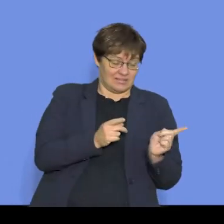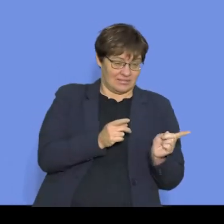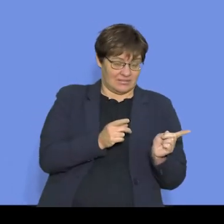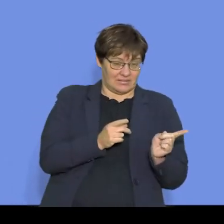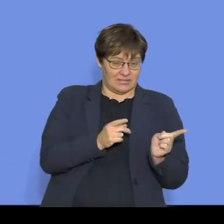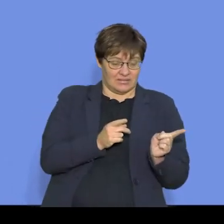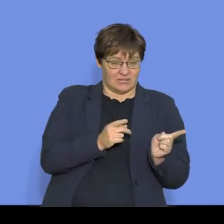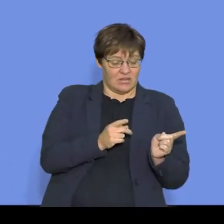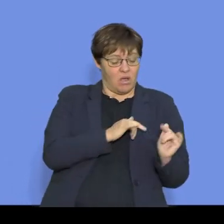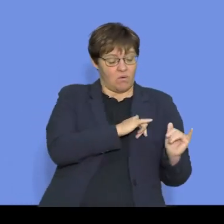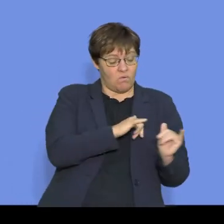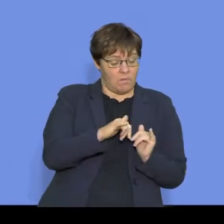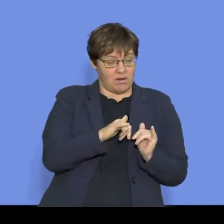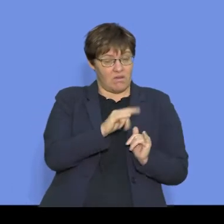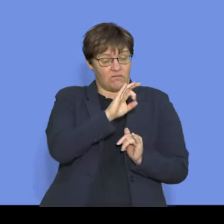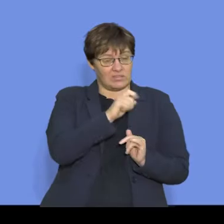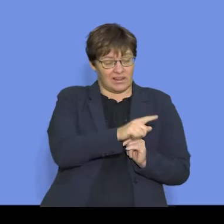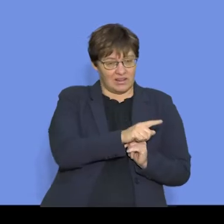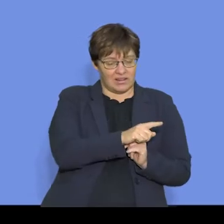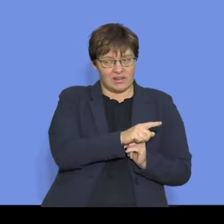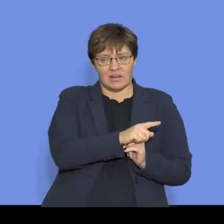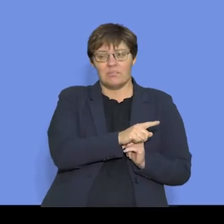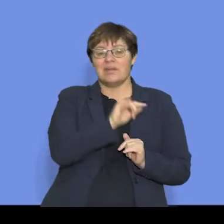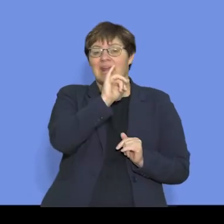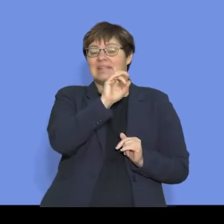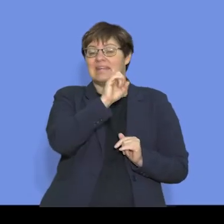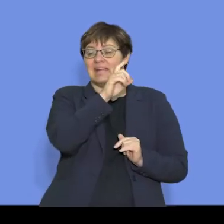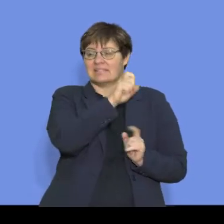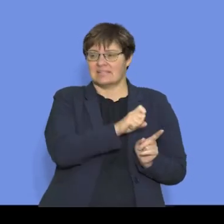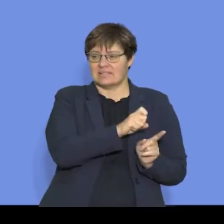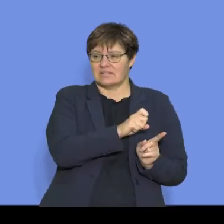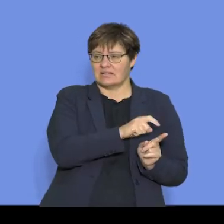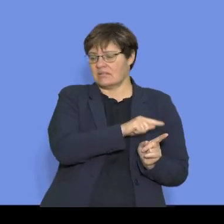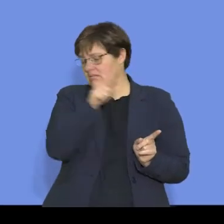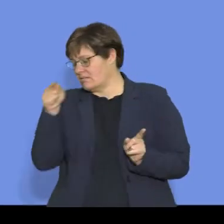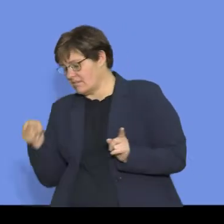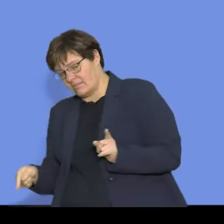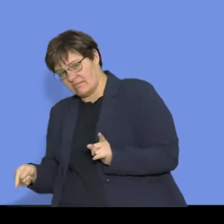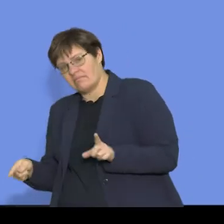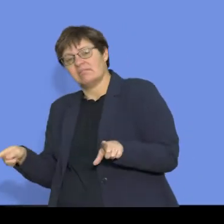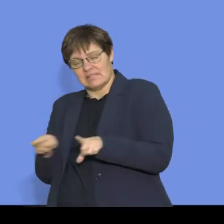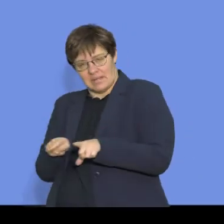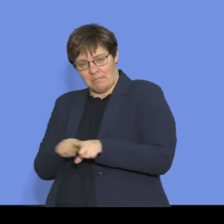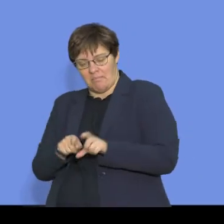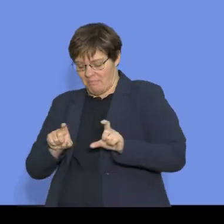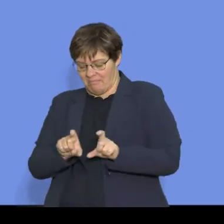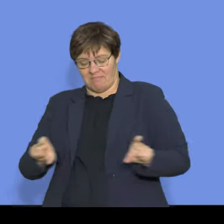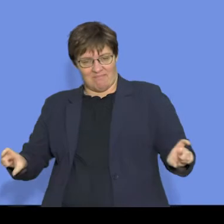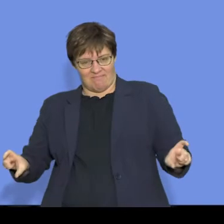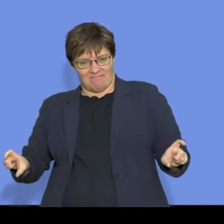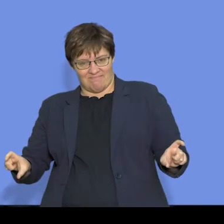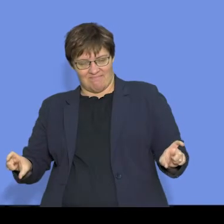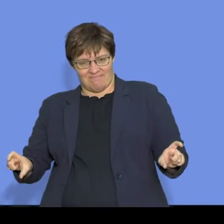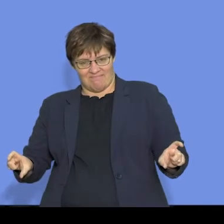those common fossils, which are index fossils, remember, you find them in the same